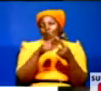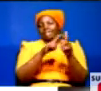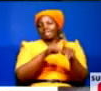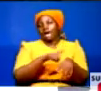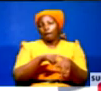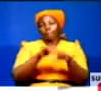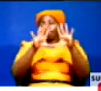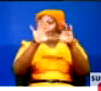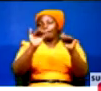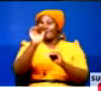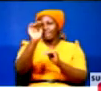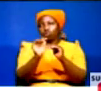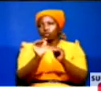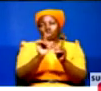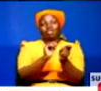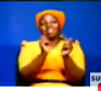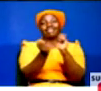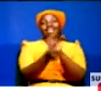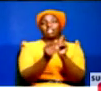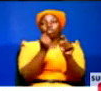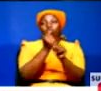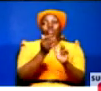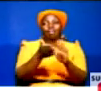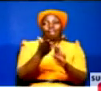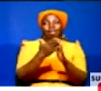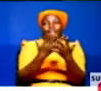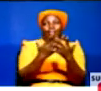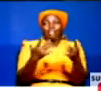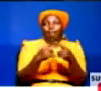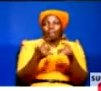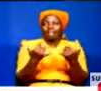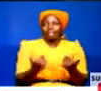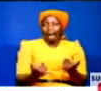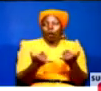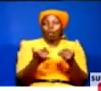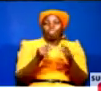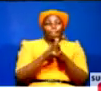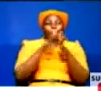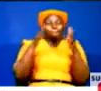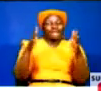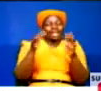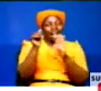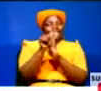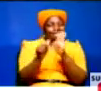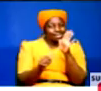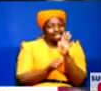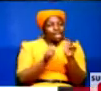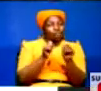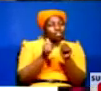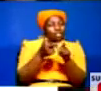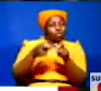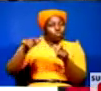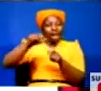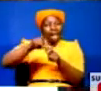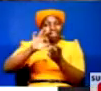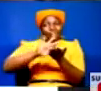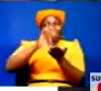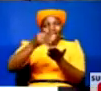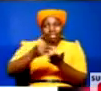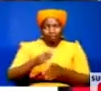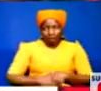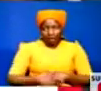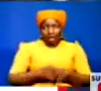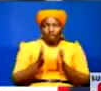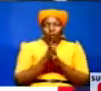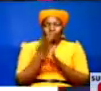and do the most urgent things, but in the long run, the main agenda is to increase funding. With the recent remarks